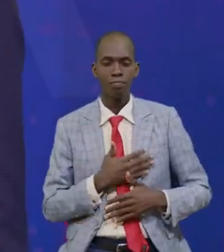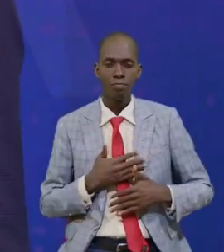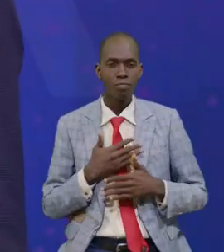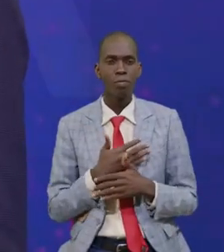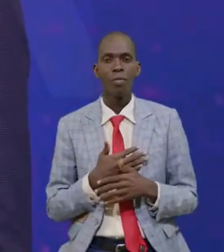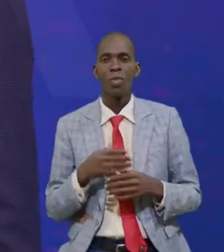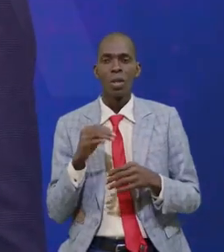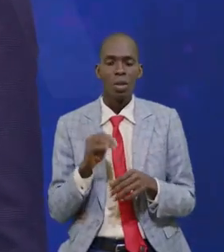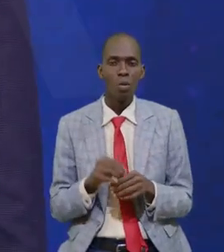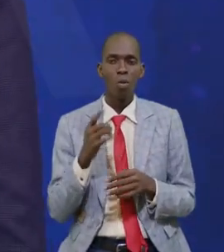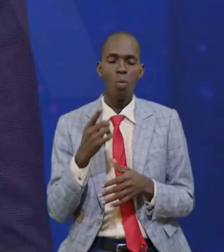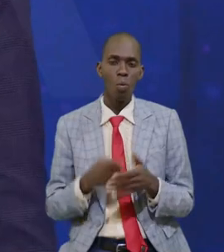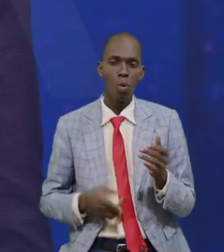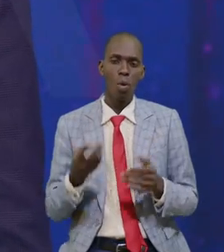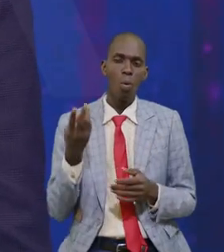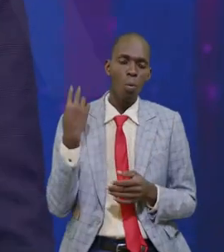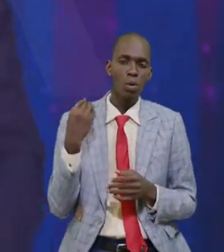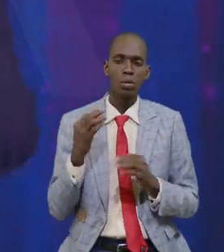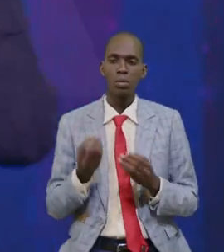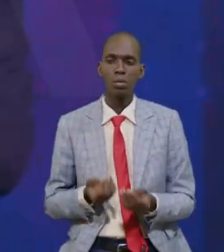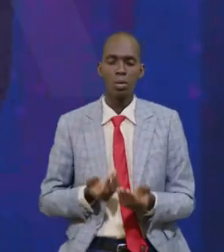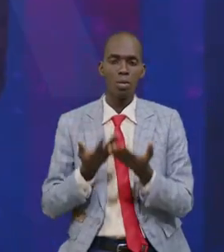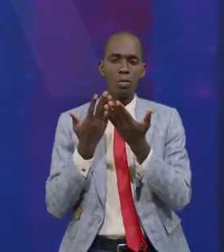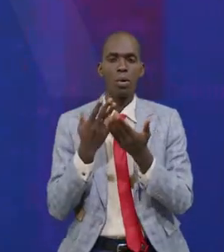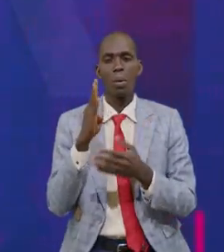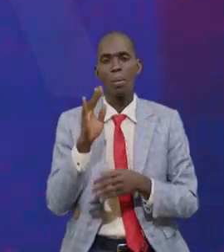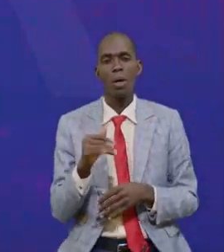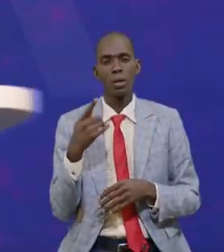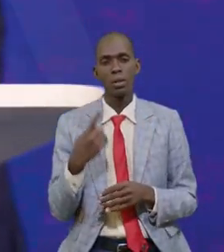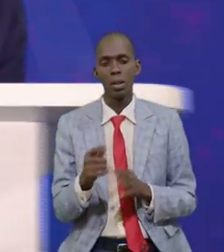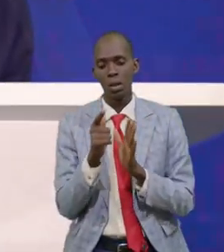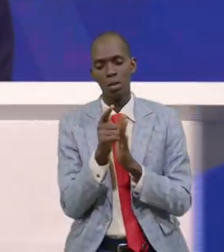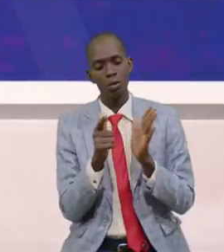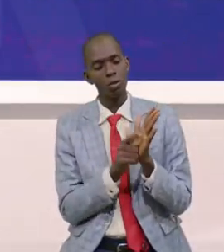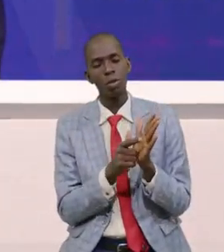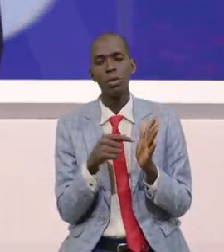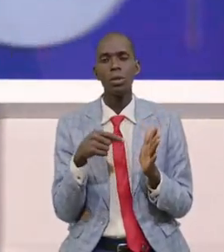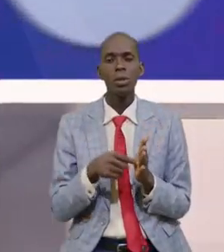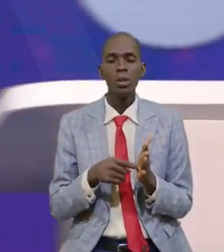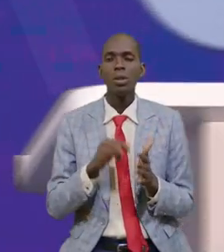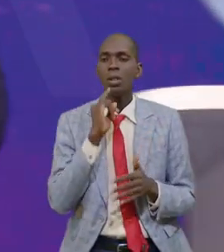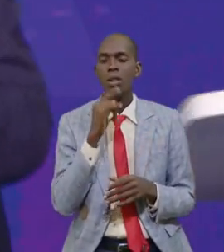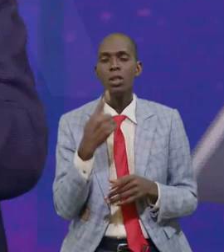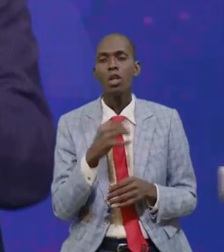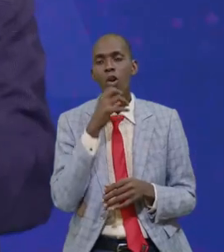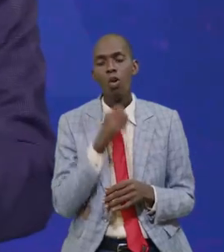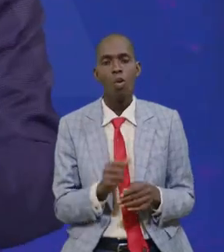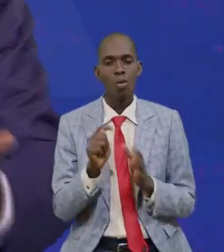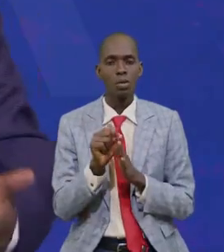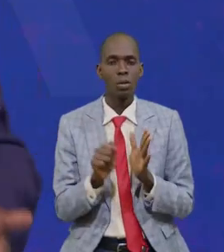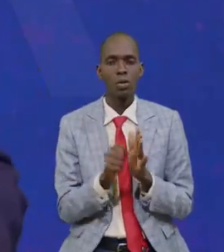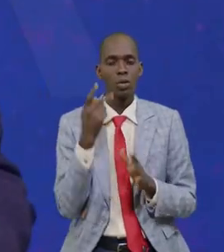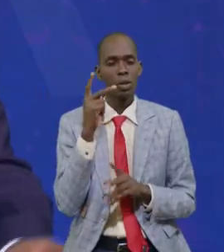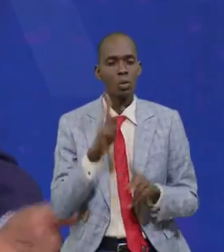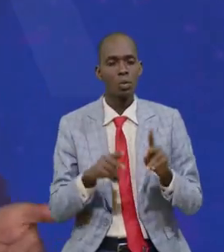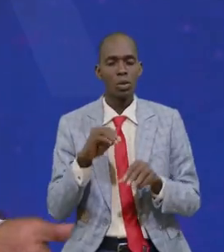what was offered by the law. By the law, that's the Old Testament. And you see all those people in the Old